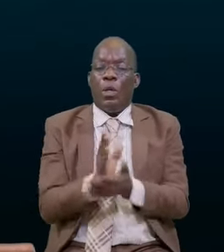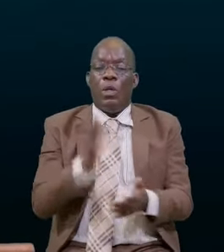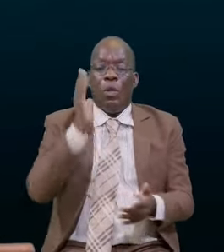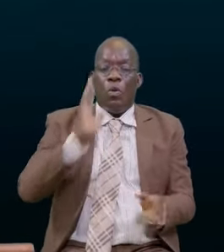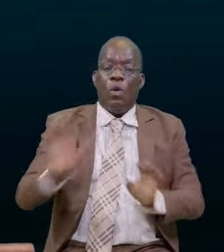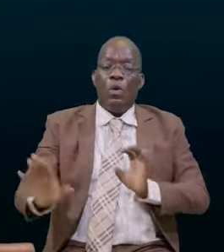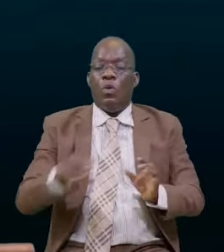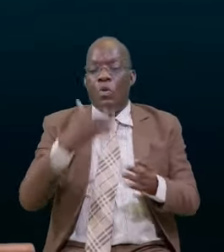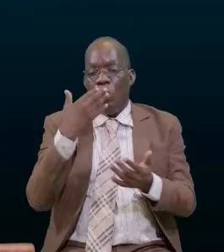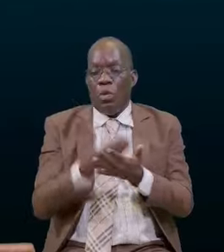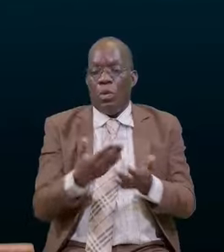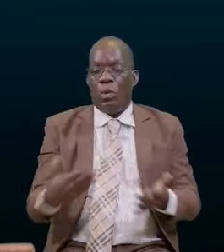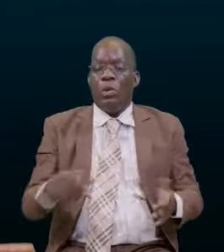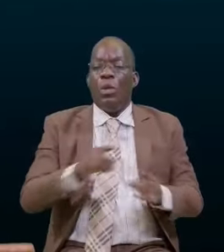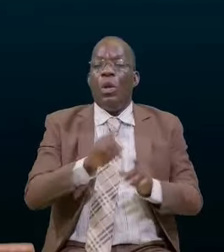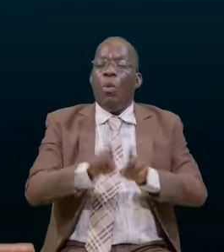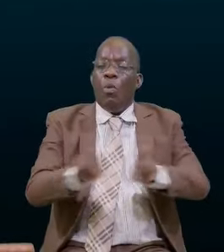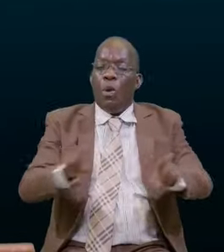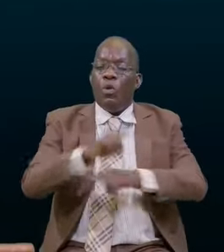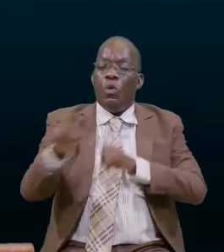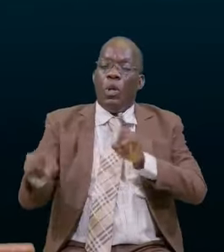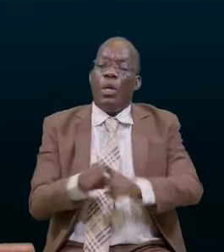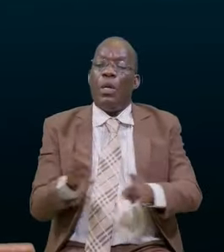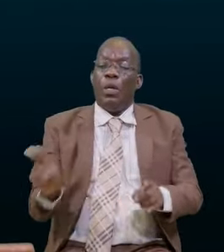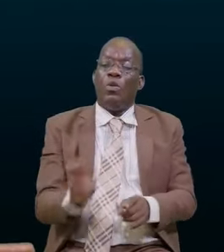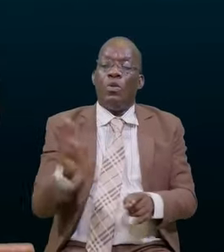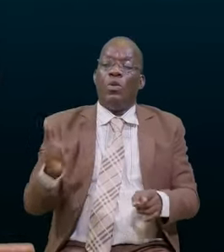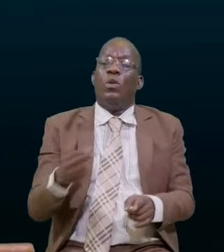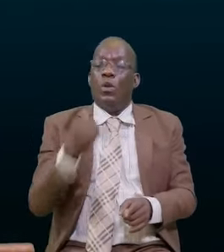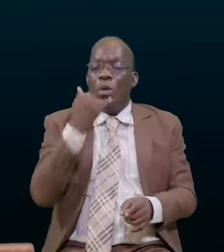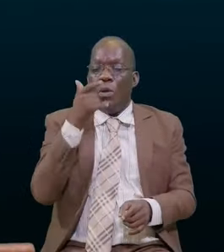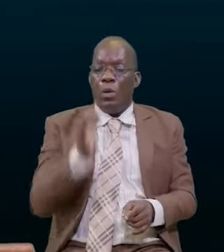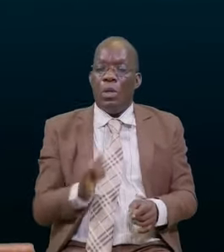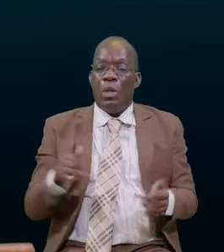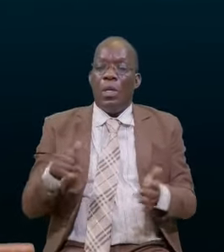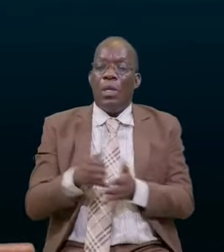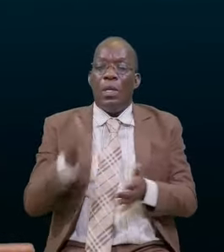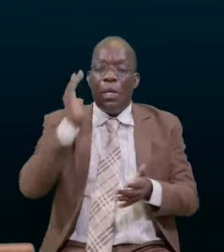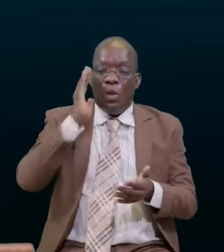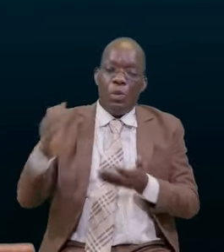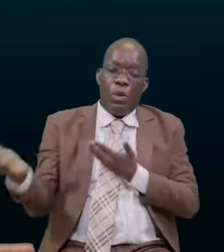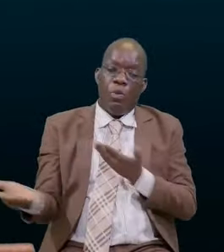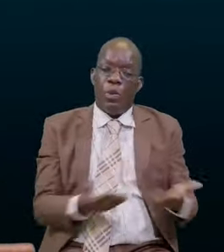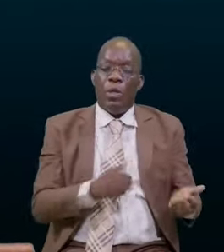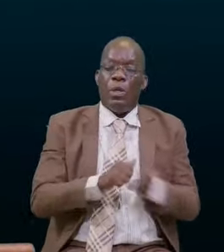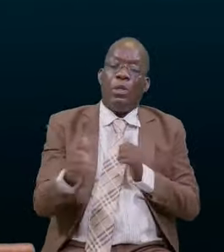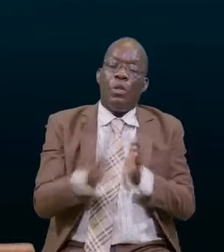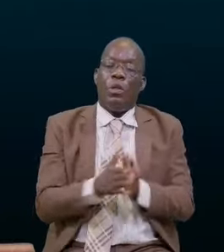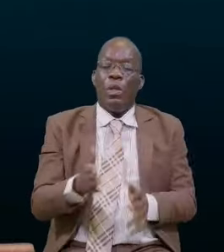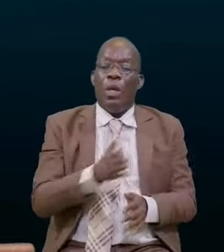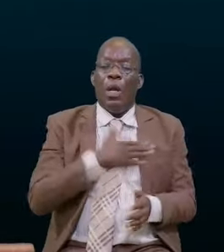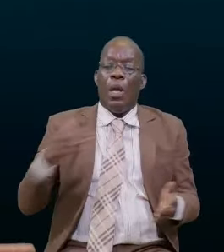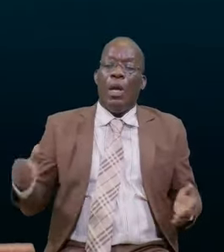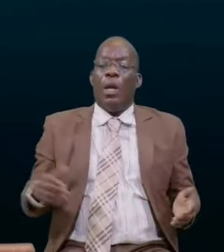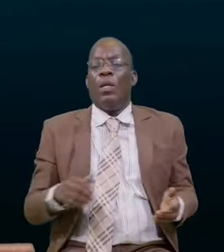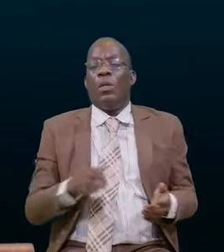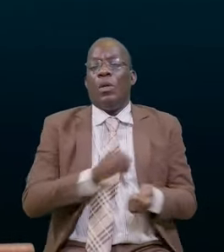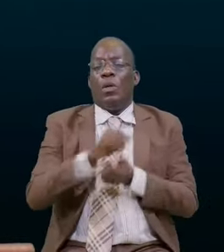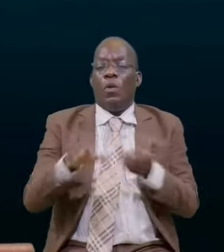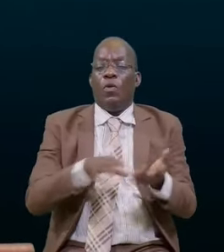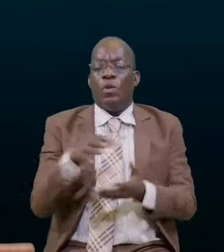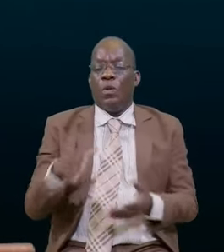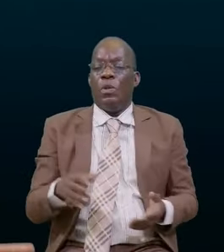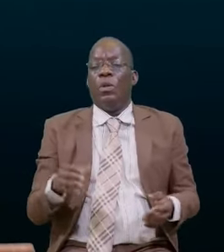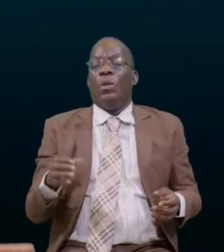used it will bring about destruction brings about Devastation of lives and properties and so we